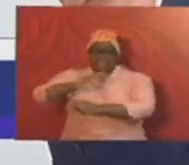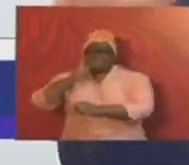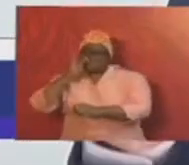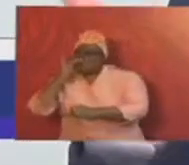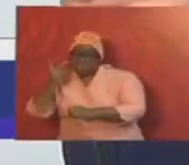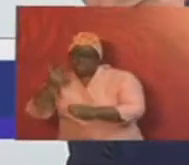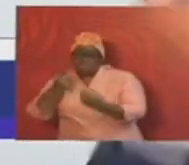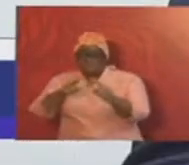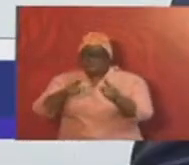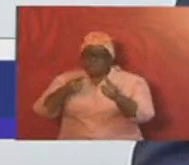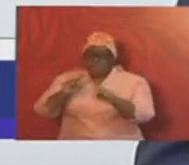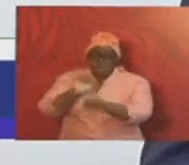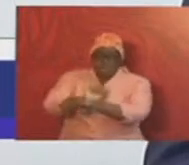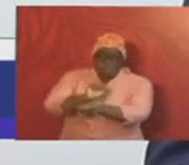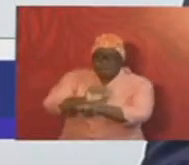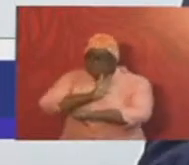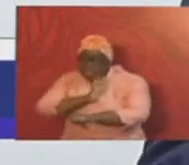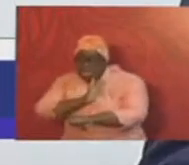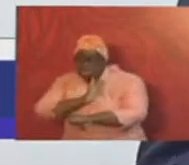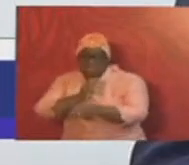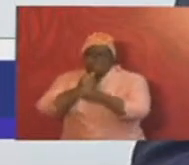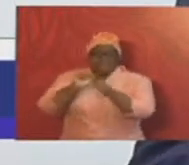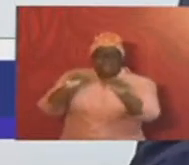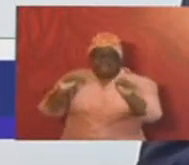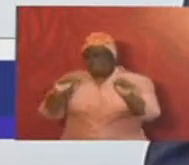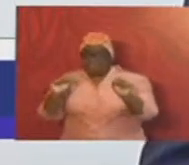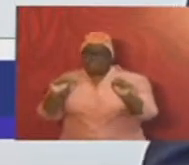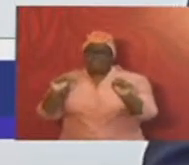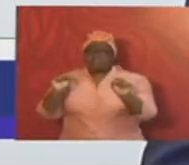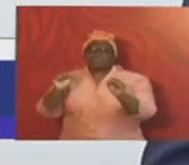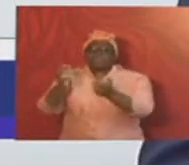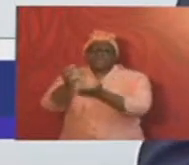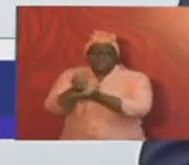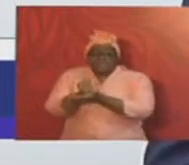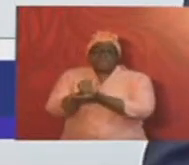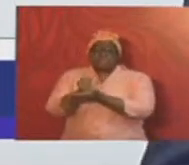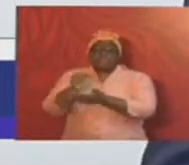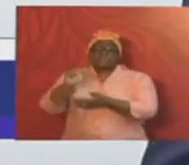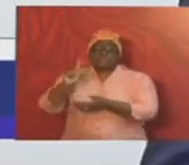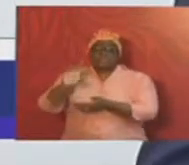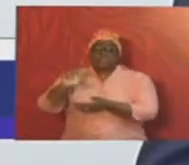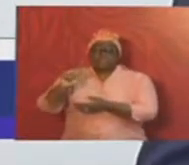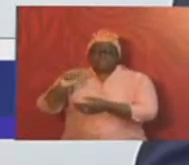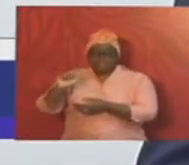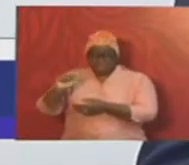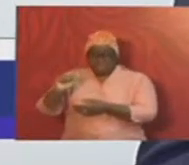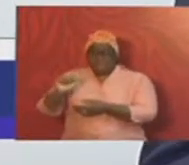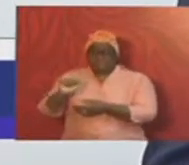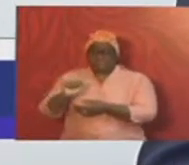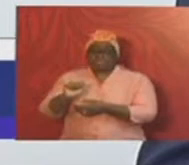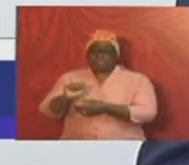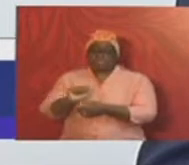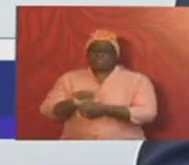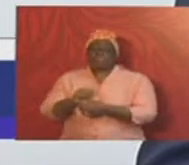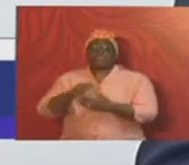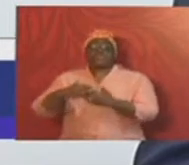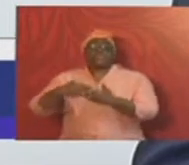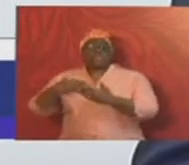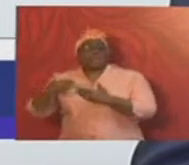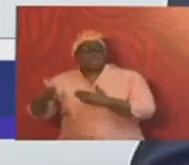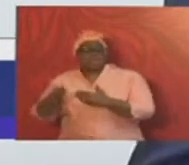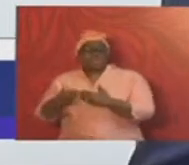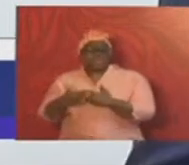And 5 billion shots in 183 countries have been administered. So I hope